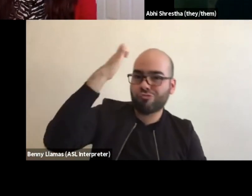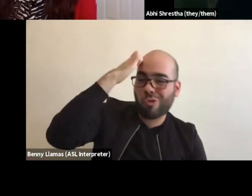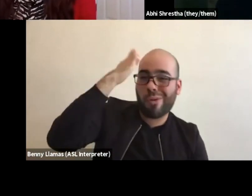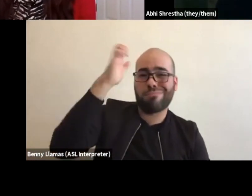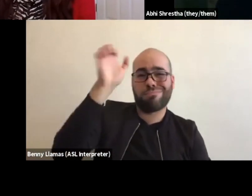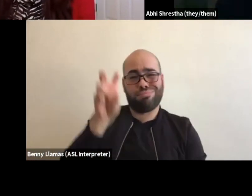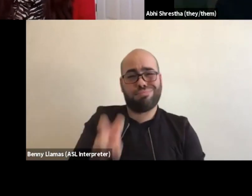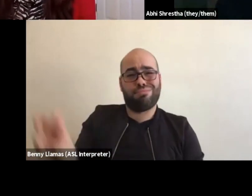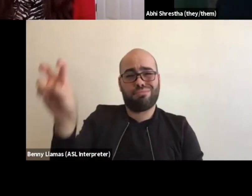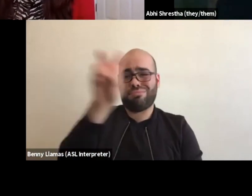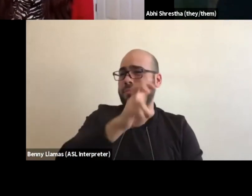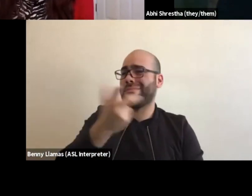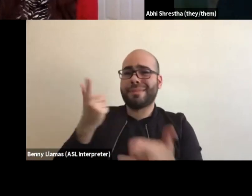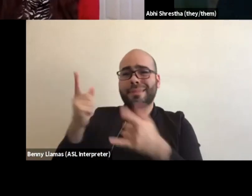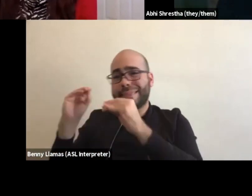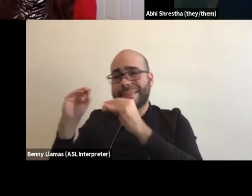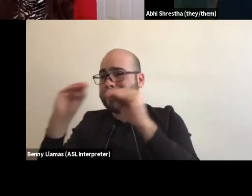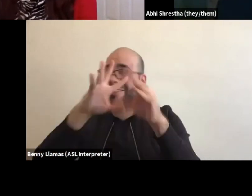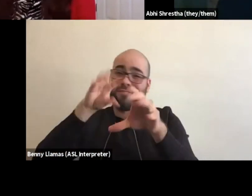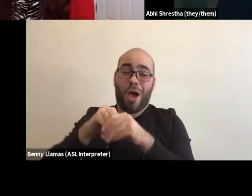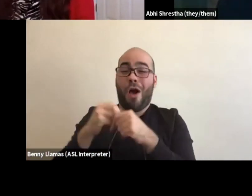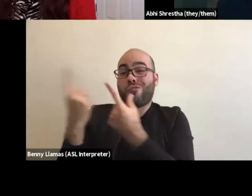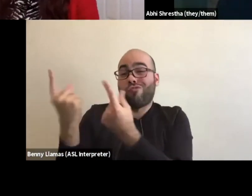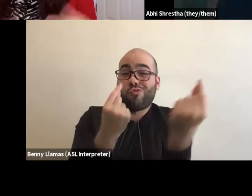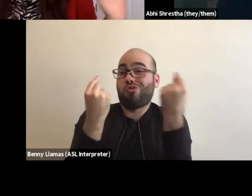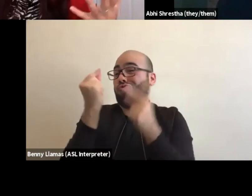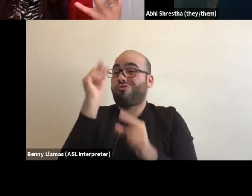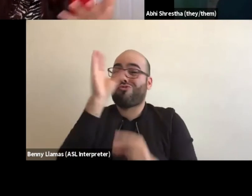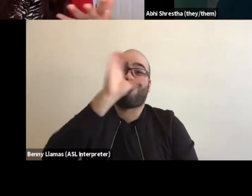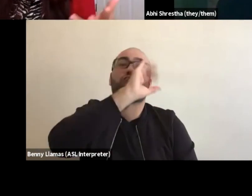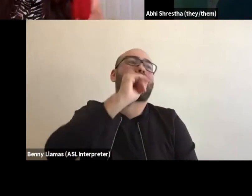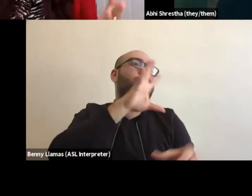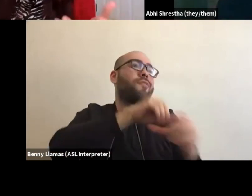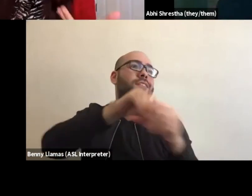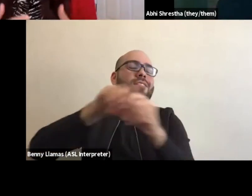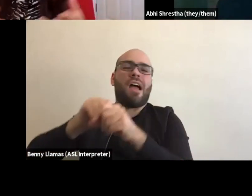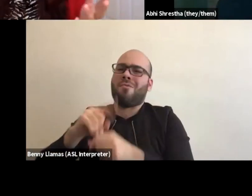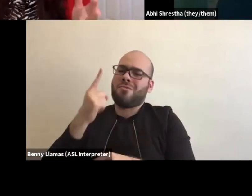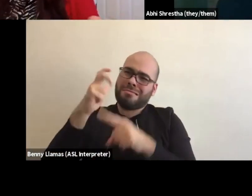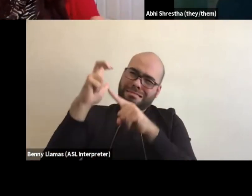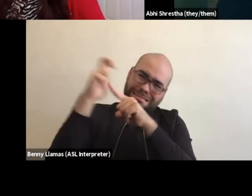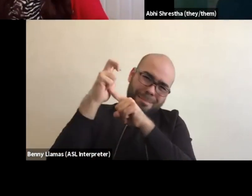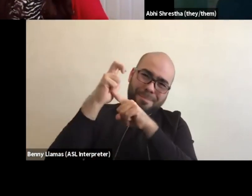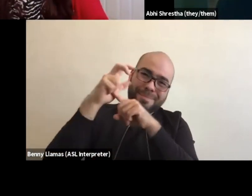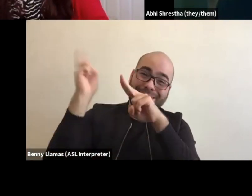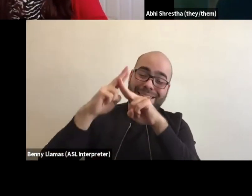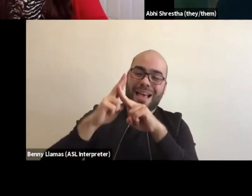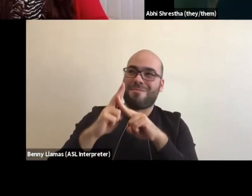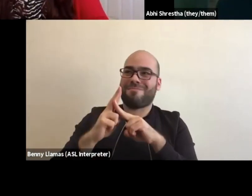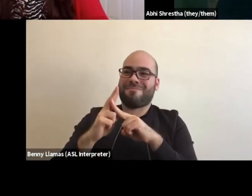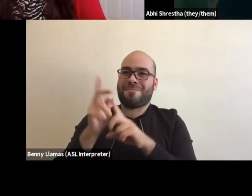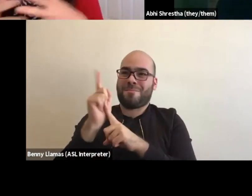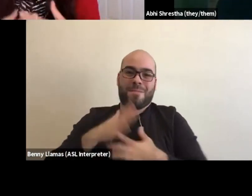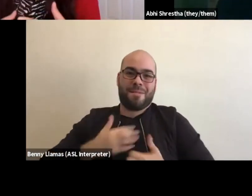just getting into all sorts of capers and adventures. And it was like one of the most magical times of my life. It was so great. And